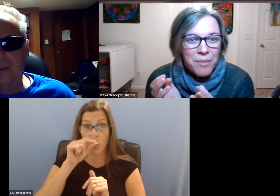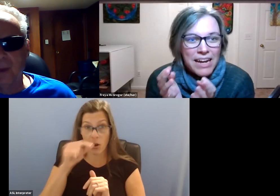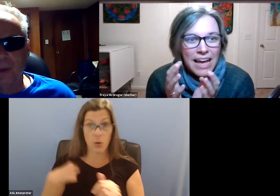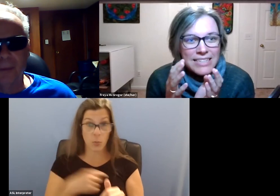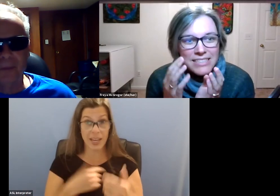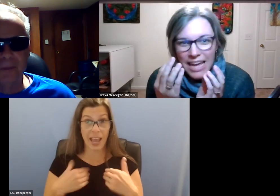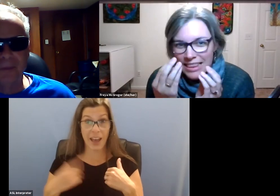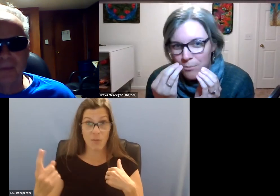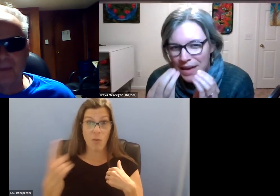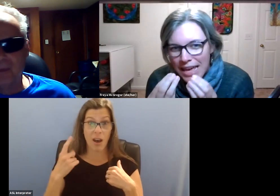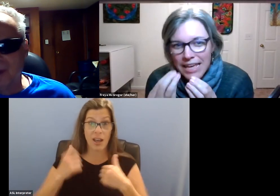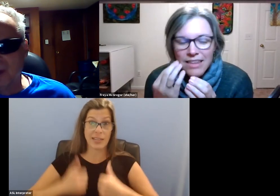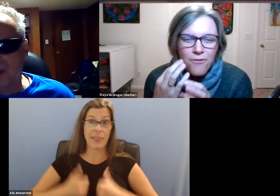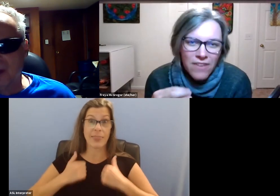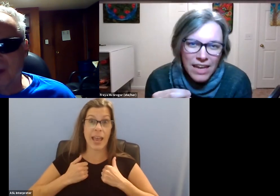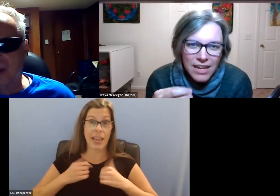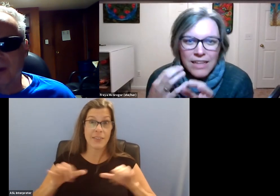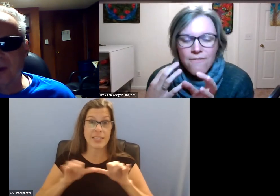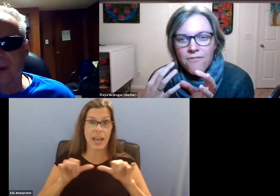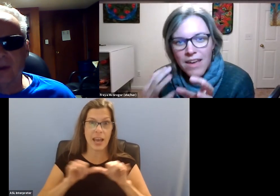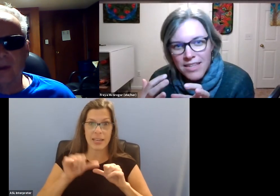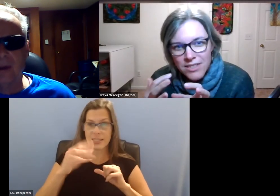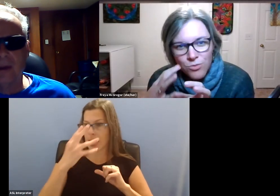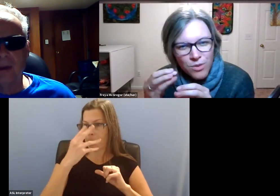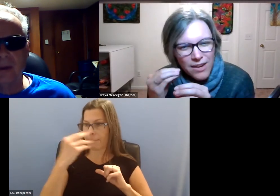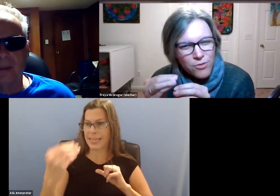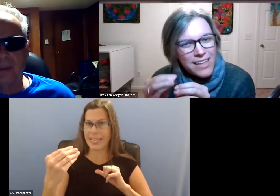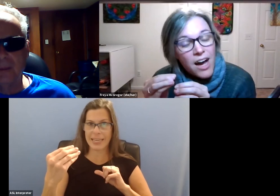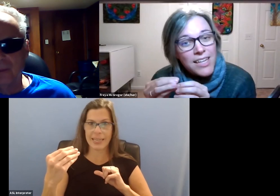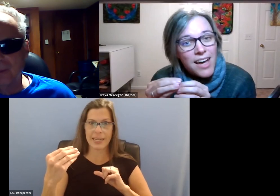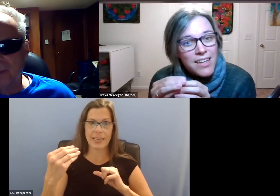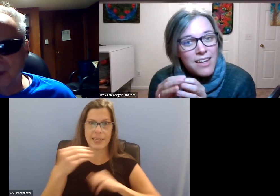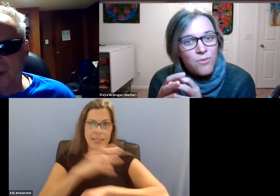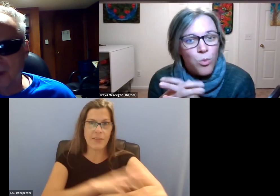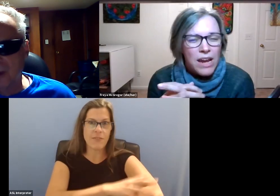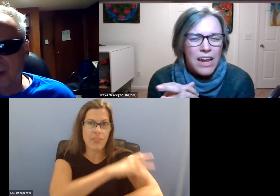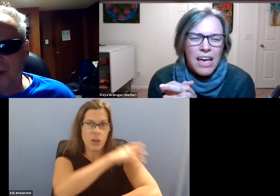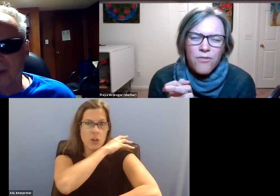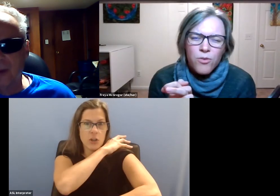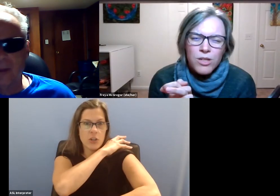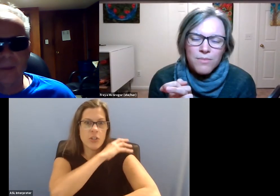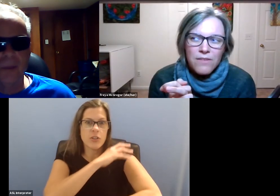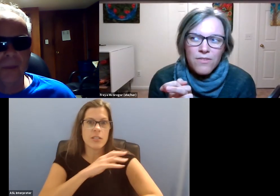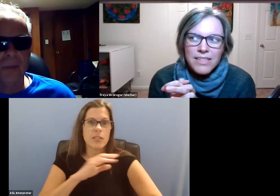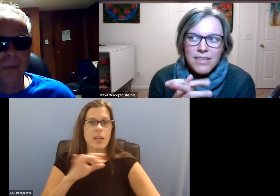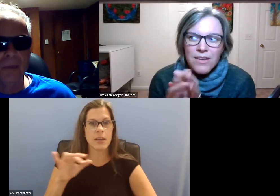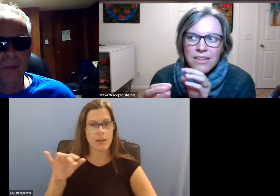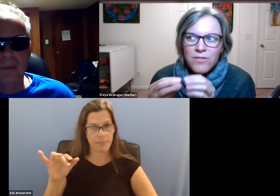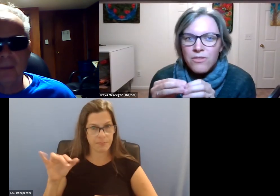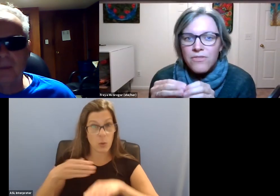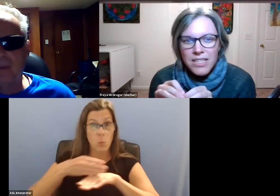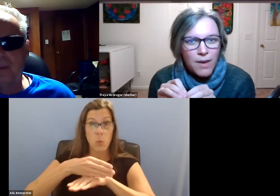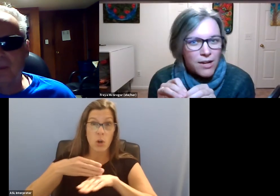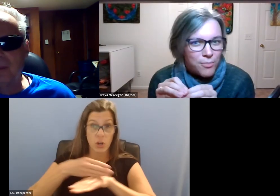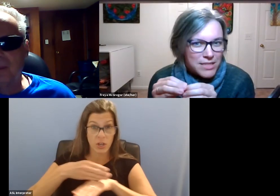Um, and it has like the beak and the feet and the feathers are kind of really highlighted when, if it wasn't made for this, the